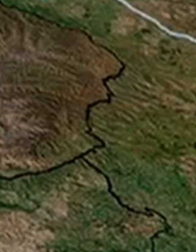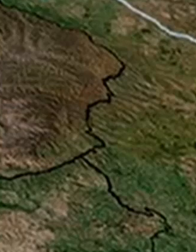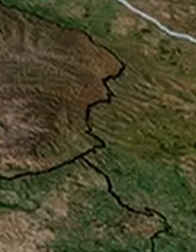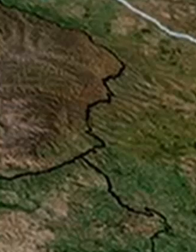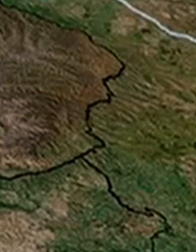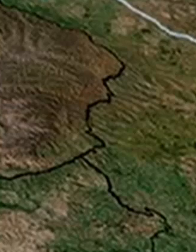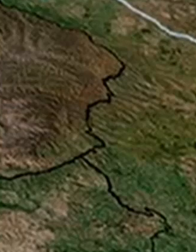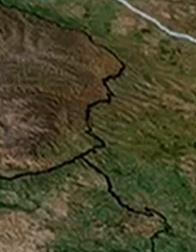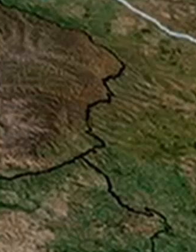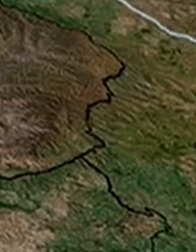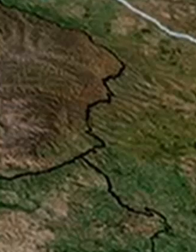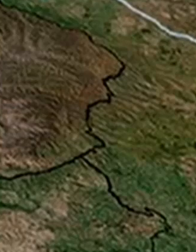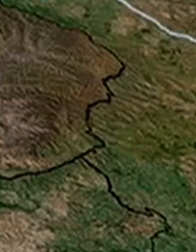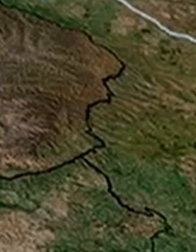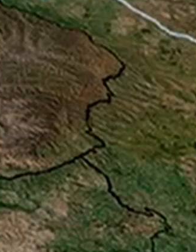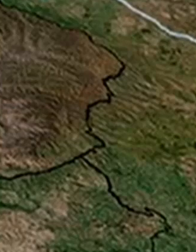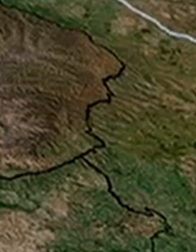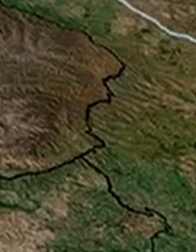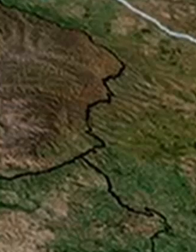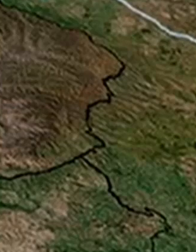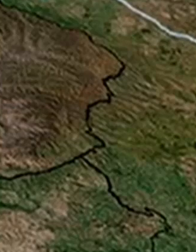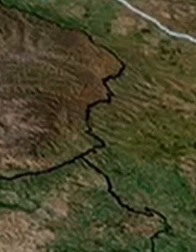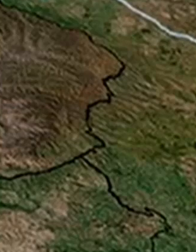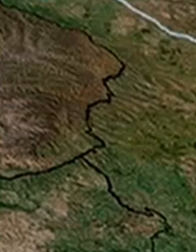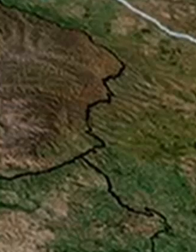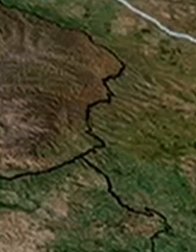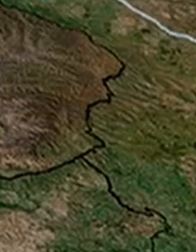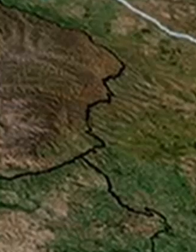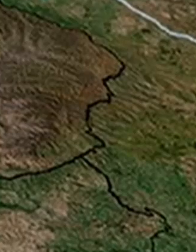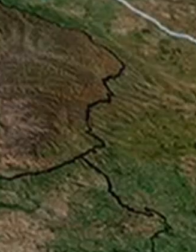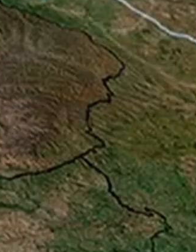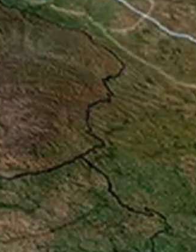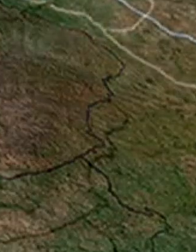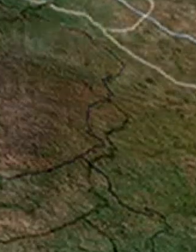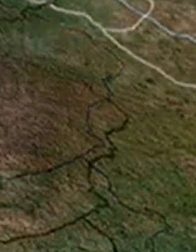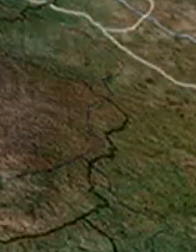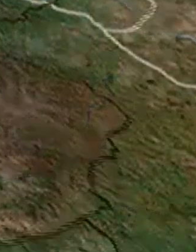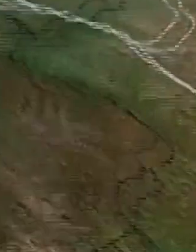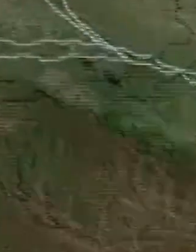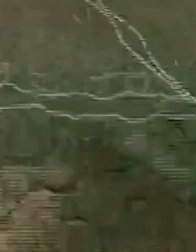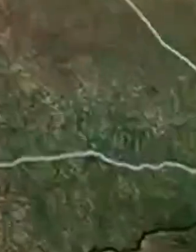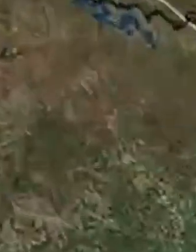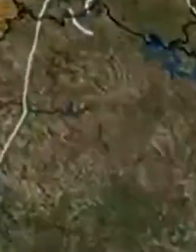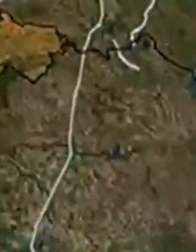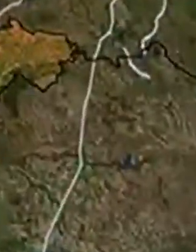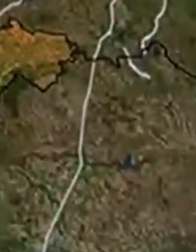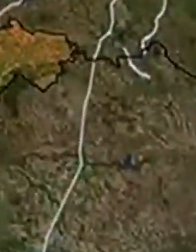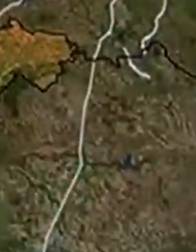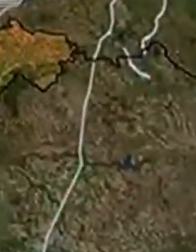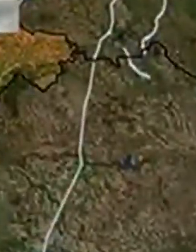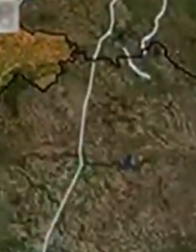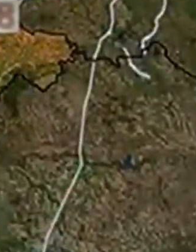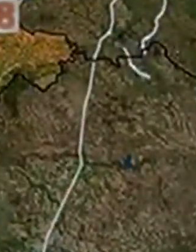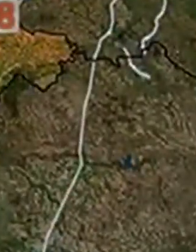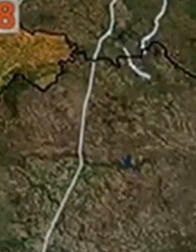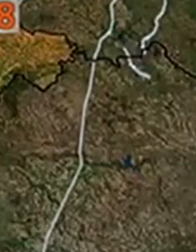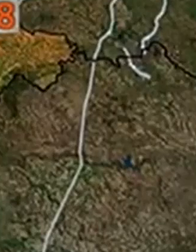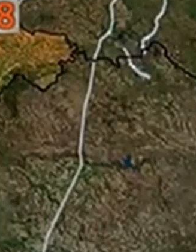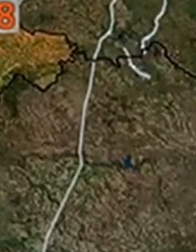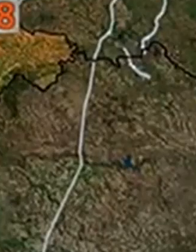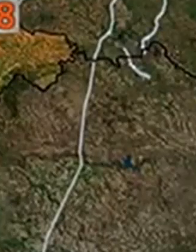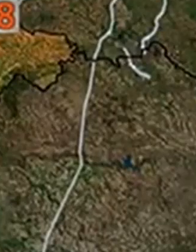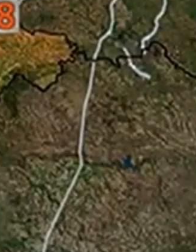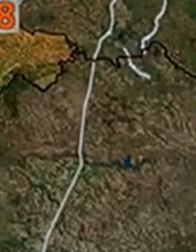di le 3 go ya go di grata di le 12 le botlhano fa Fixburg yona e tla beke me go di grata di le 16 re konosetsa re